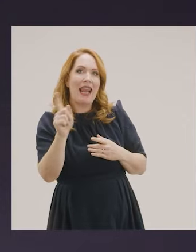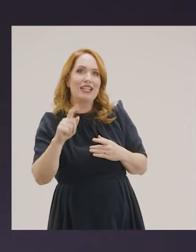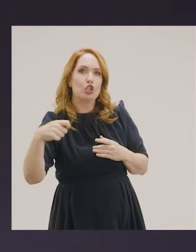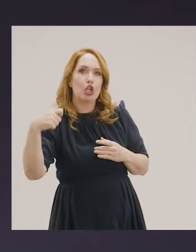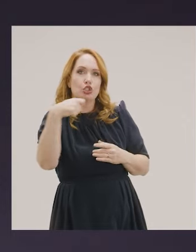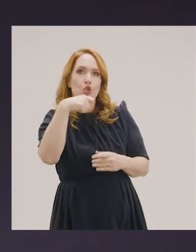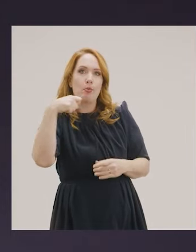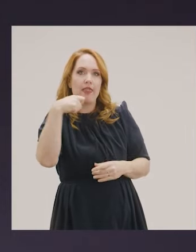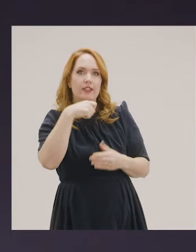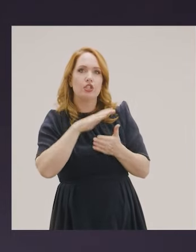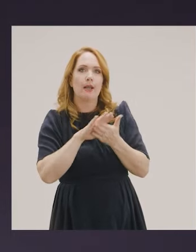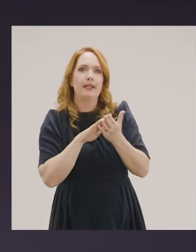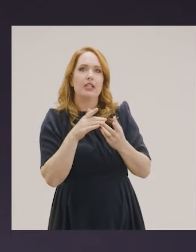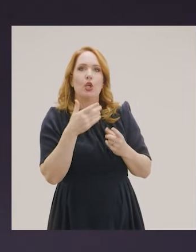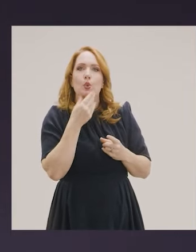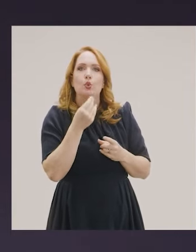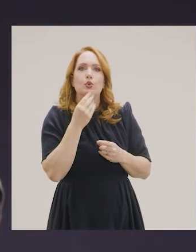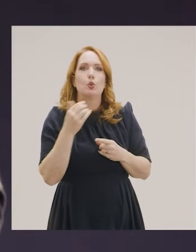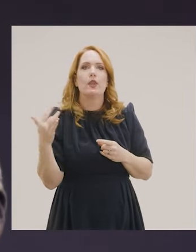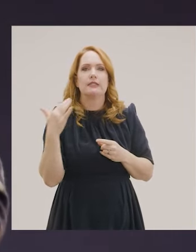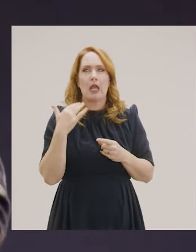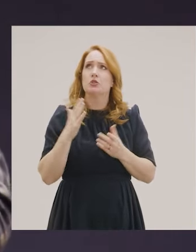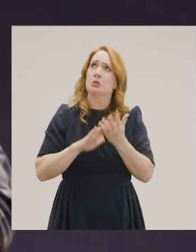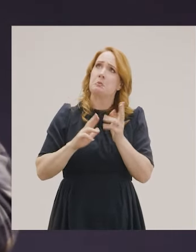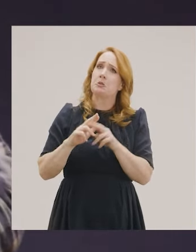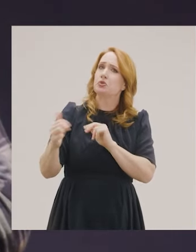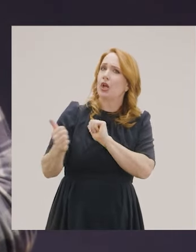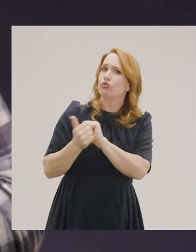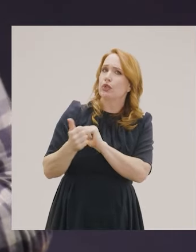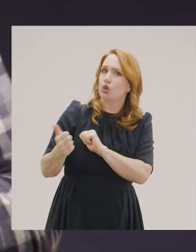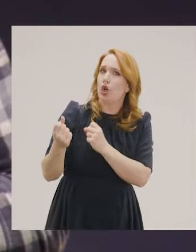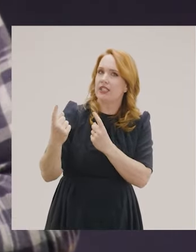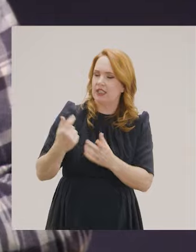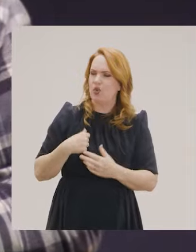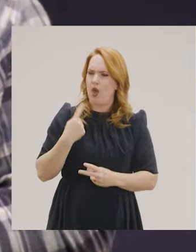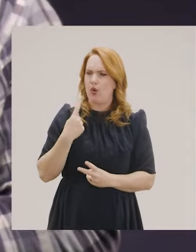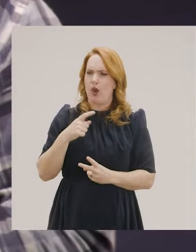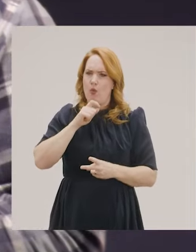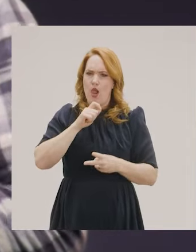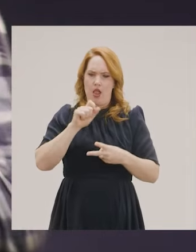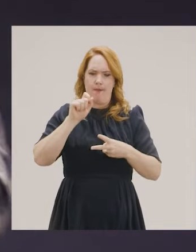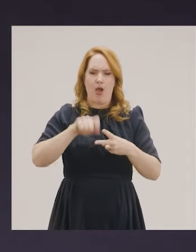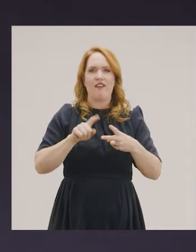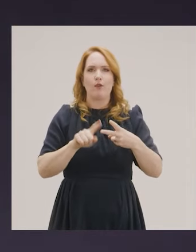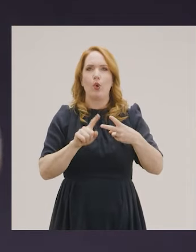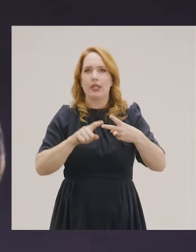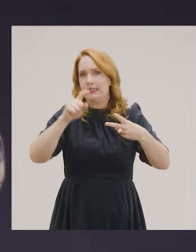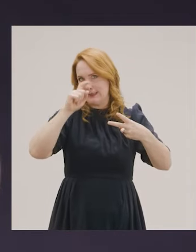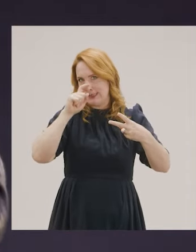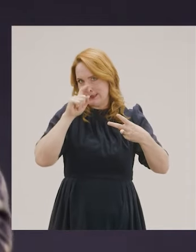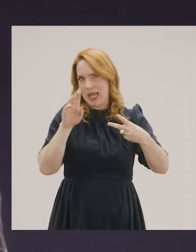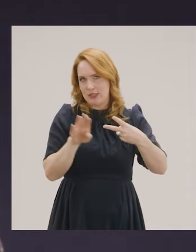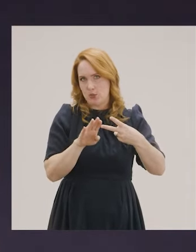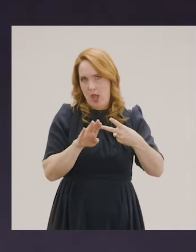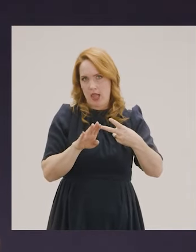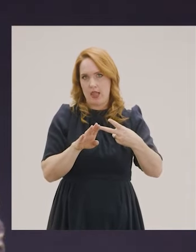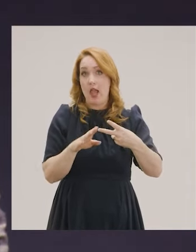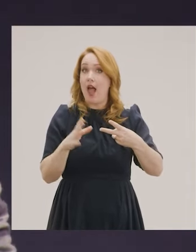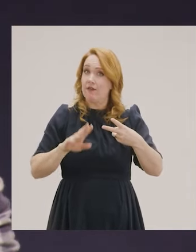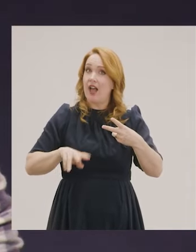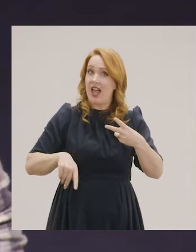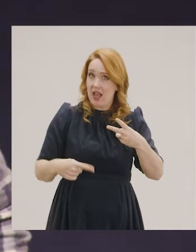I'll buy him a little electric toothbrush. So he's used to having a buzzy thing in his mouth, and the parents thought that was a great idea. So I thought I'd better buy one for